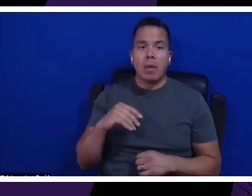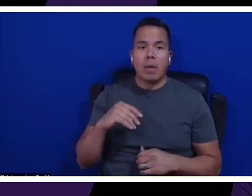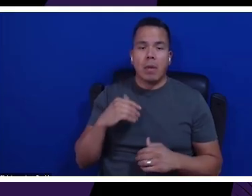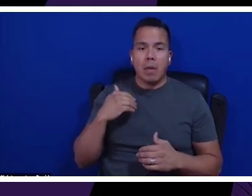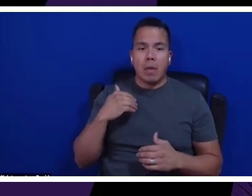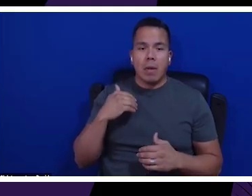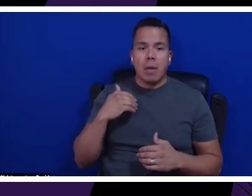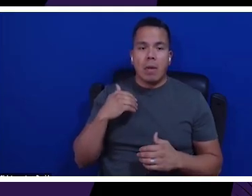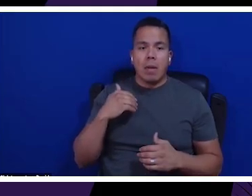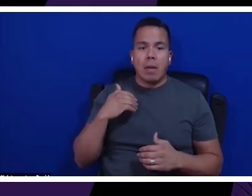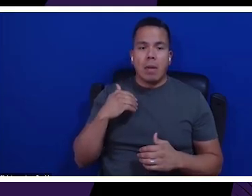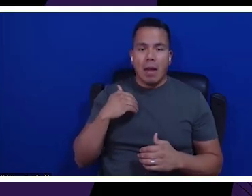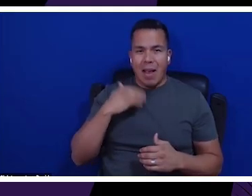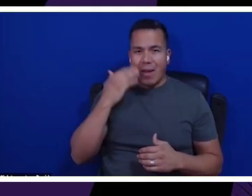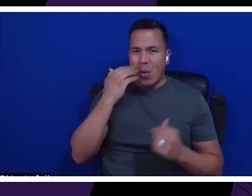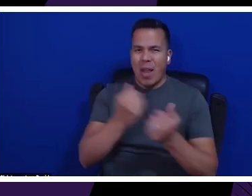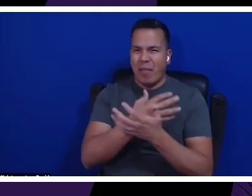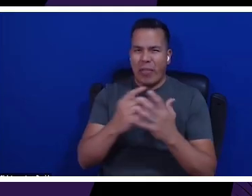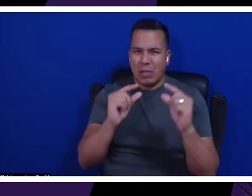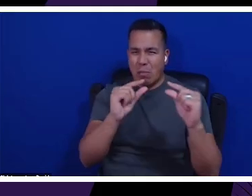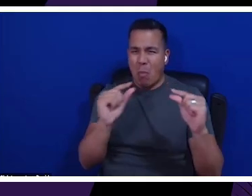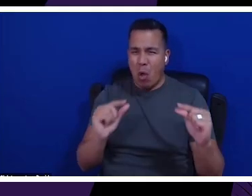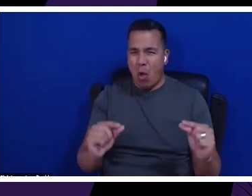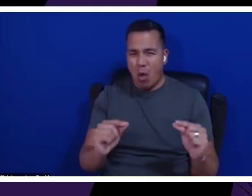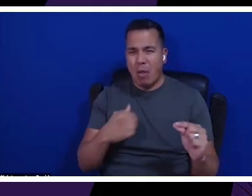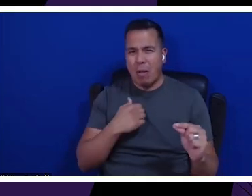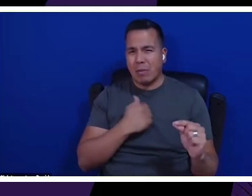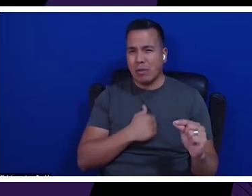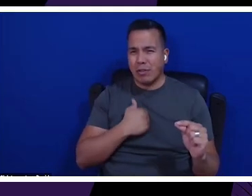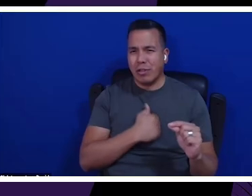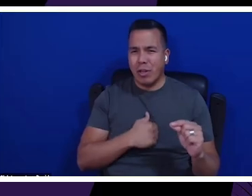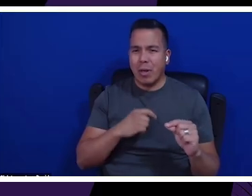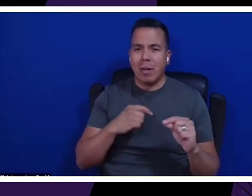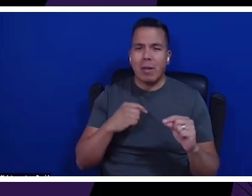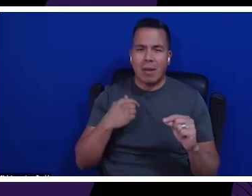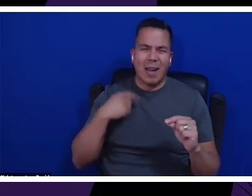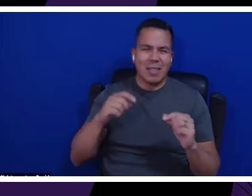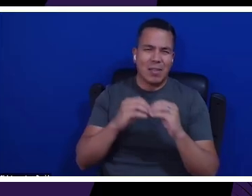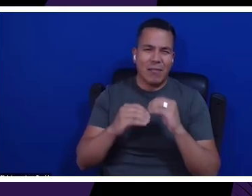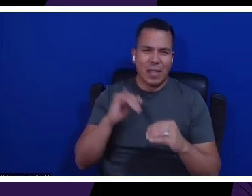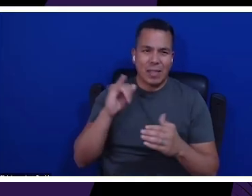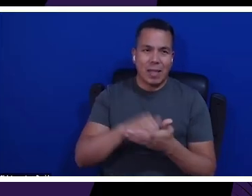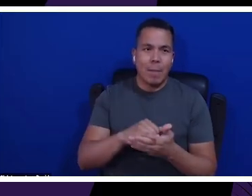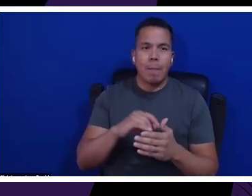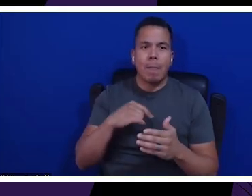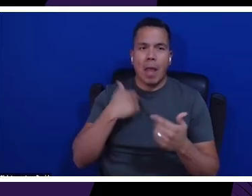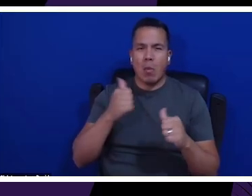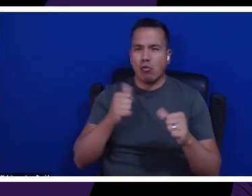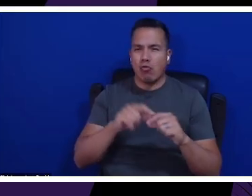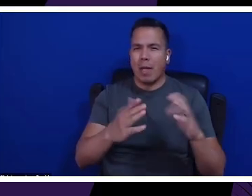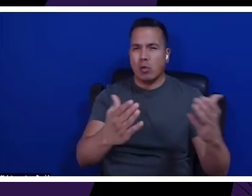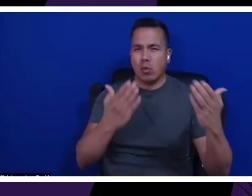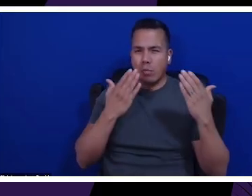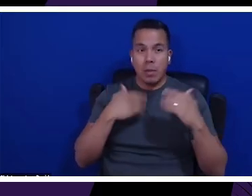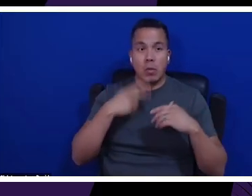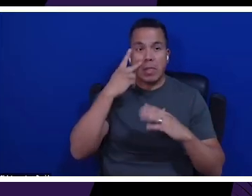But for today, I'll give you some zoomings from at the left panel. You see